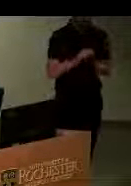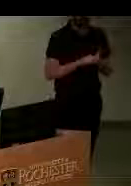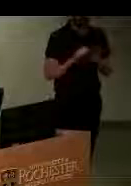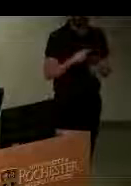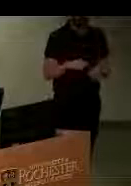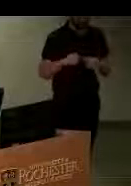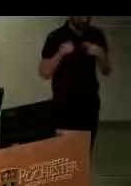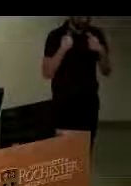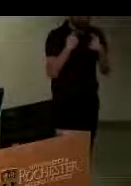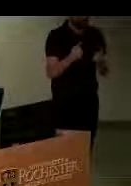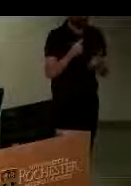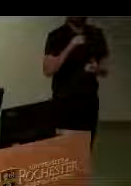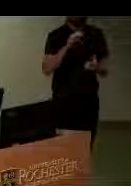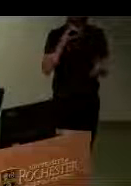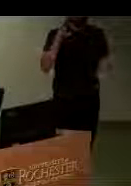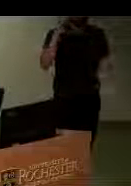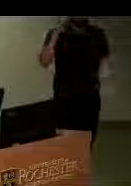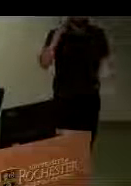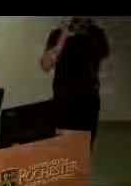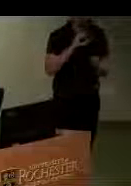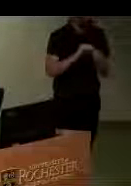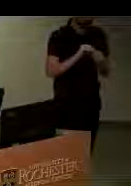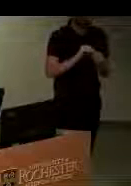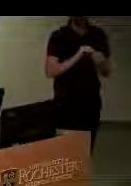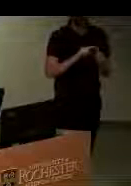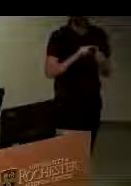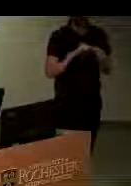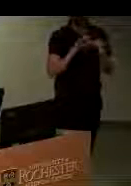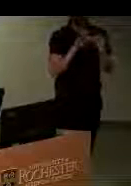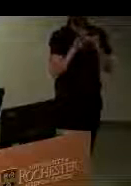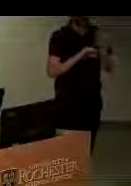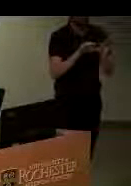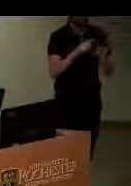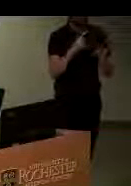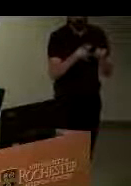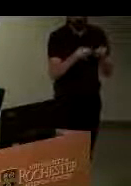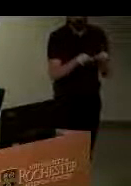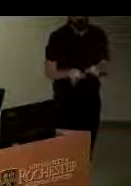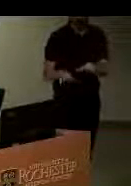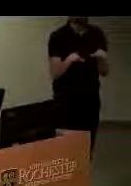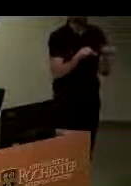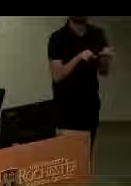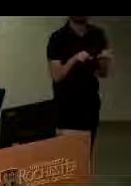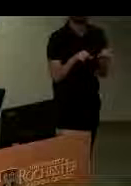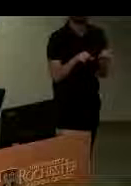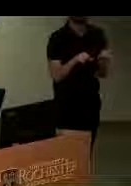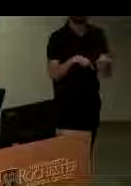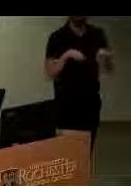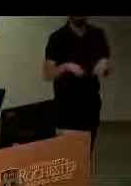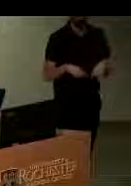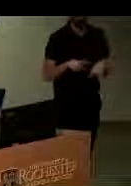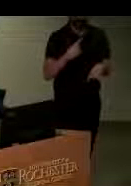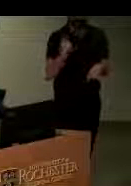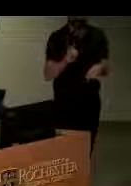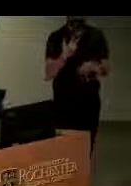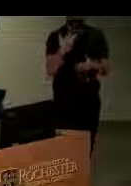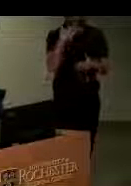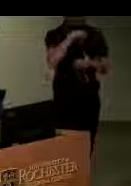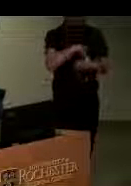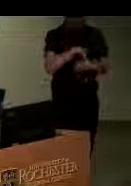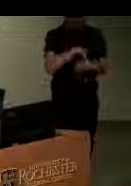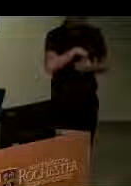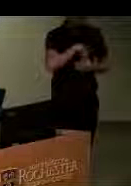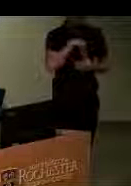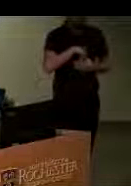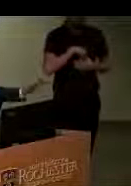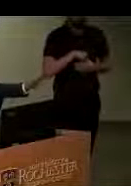antiquity, and the descriptions have been always consistent. This is something that is innate to human beings.